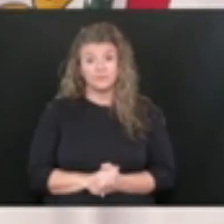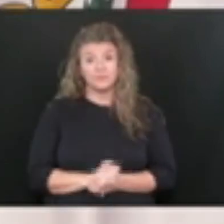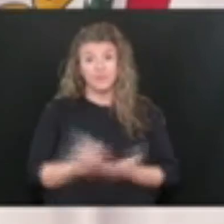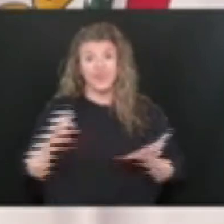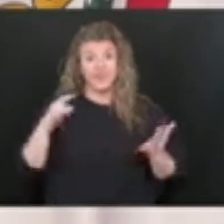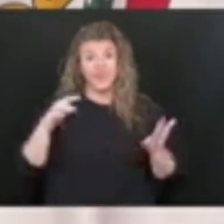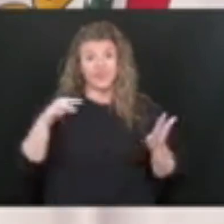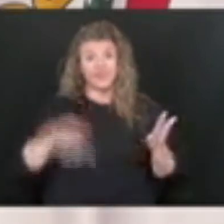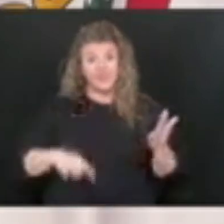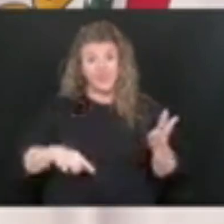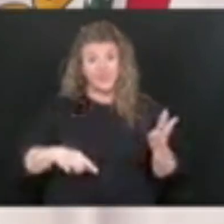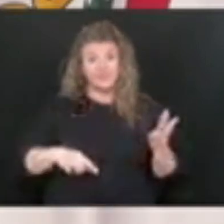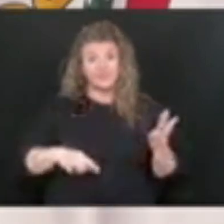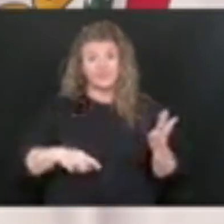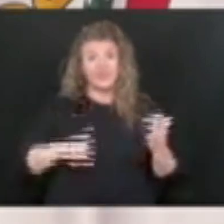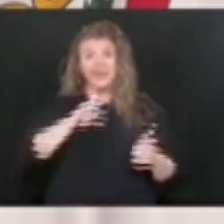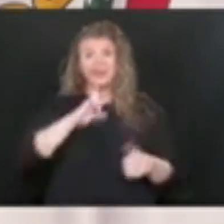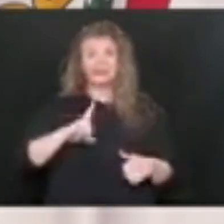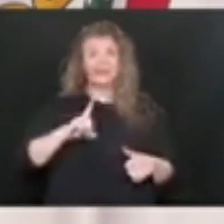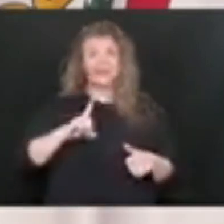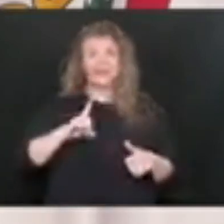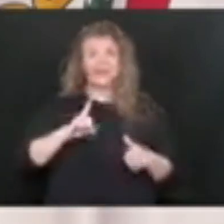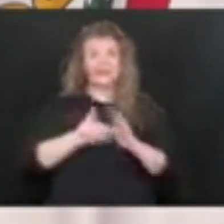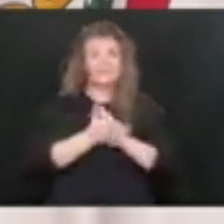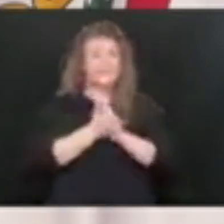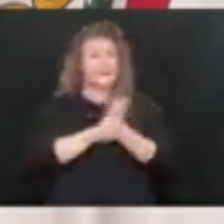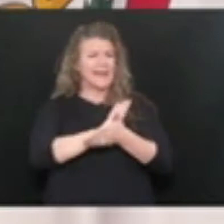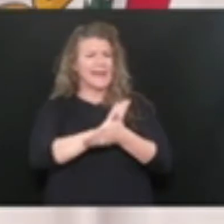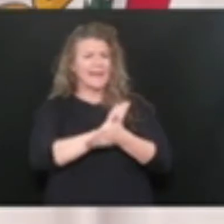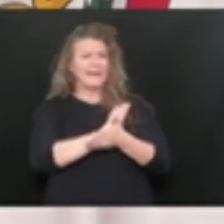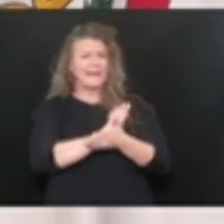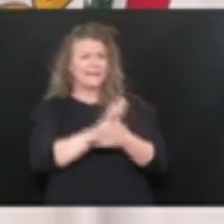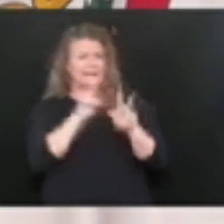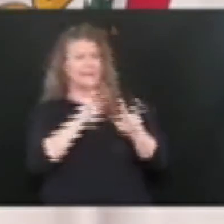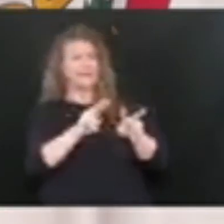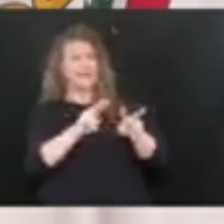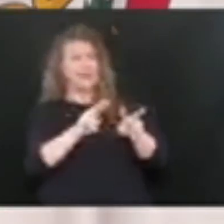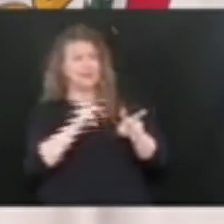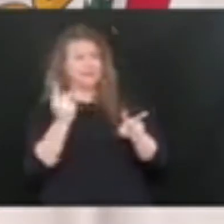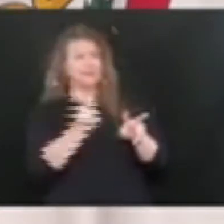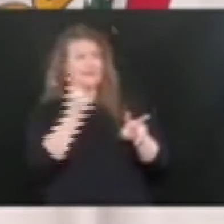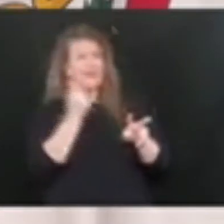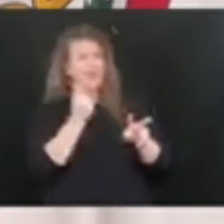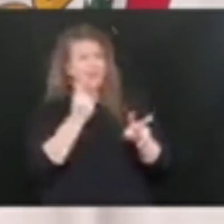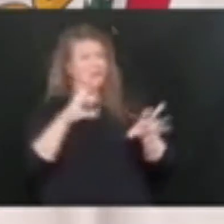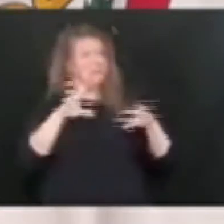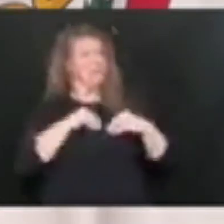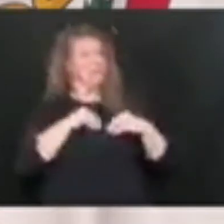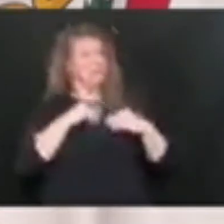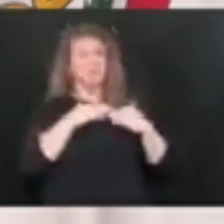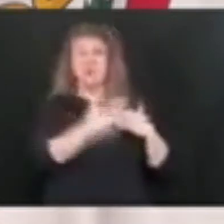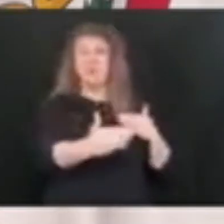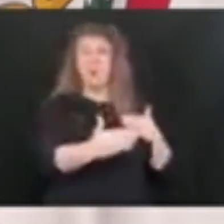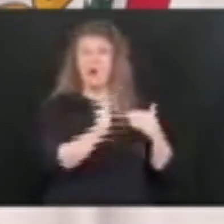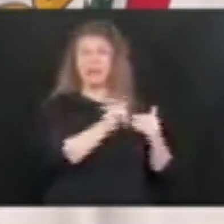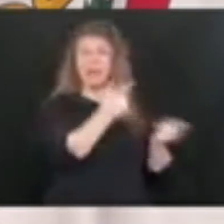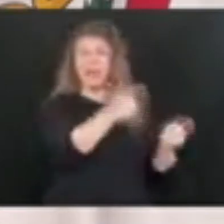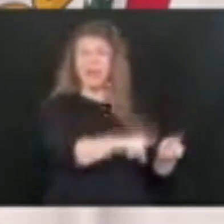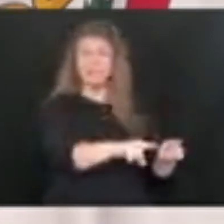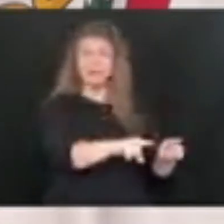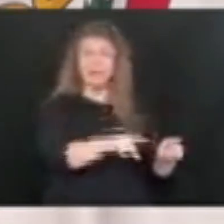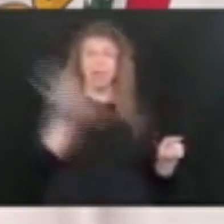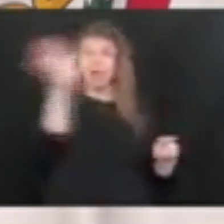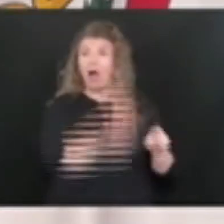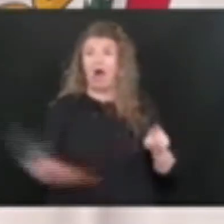this has grown to be something that we almost accept and just go on about. All across